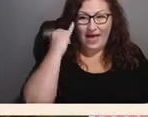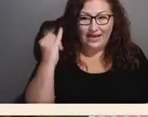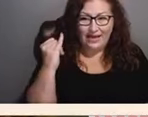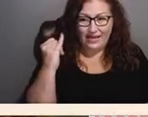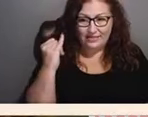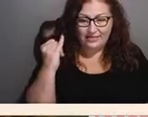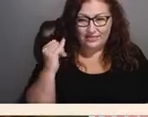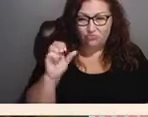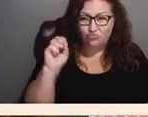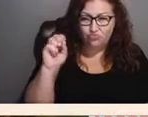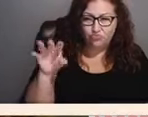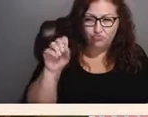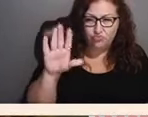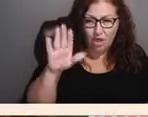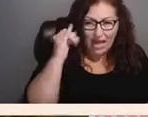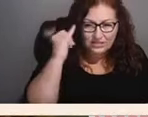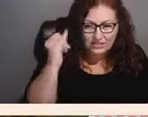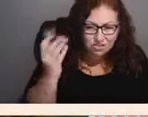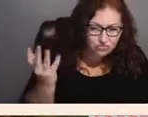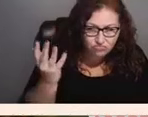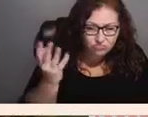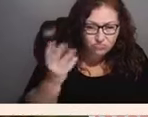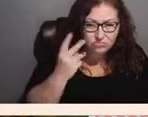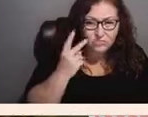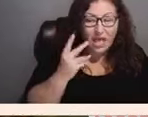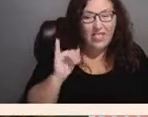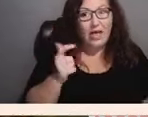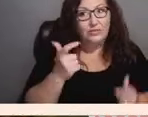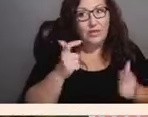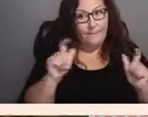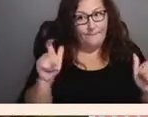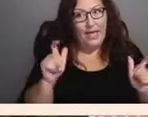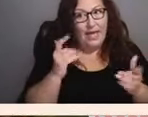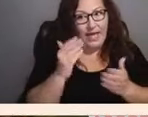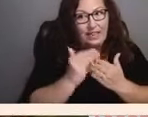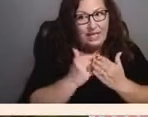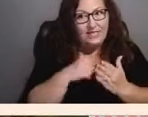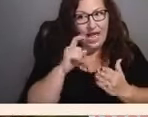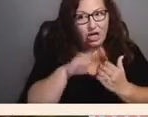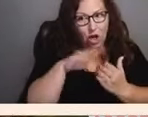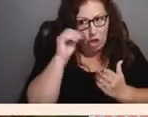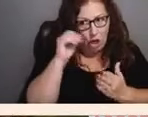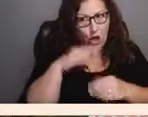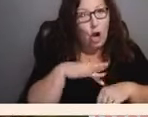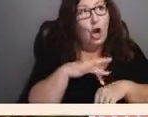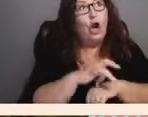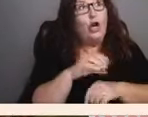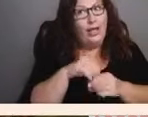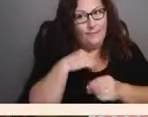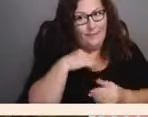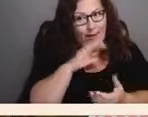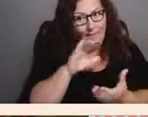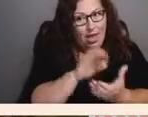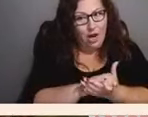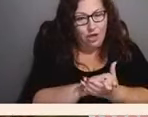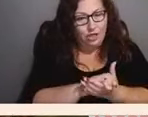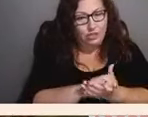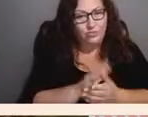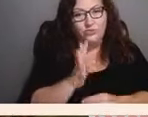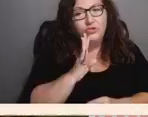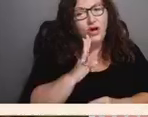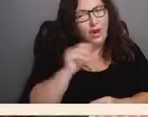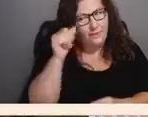This was a big, big lesson I had to learn early in my marriage. We're talking man to man. I had to learn